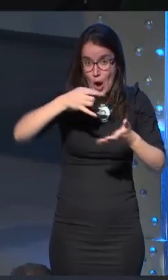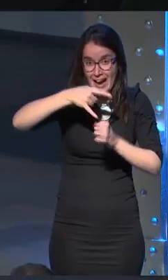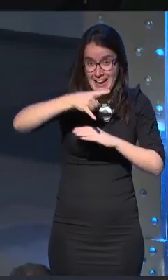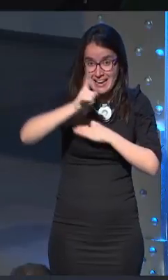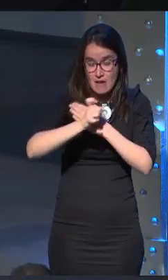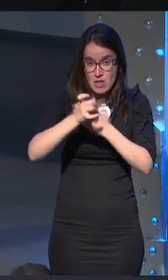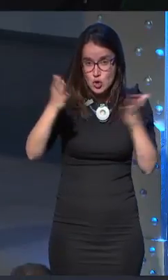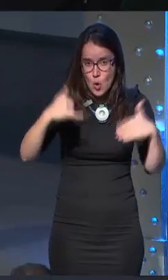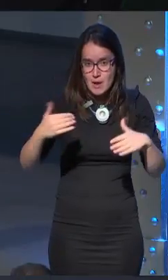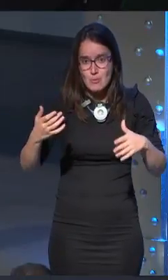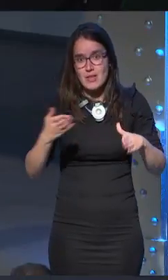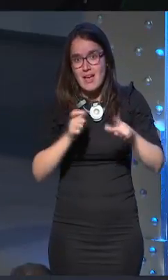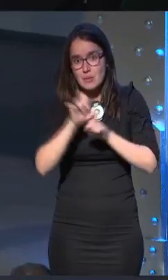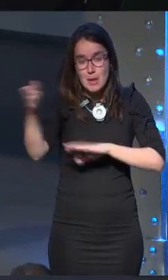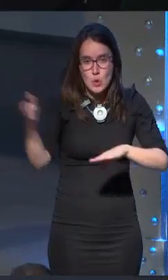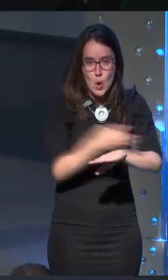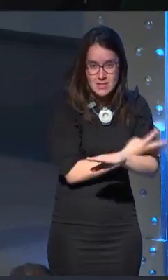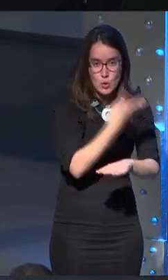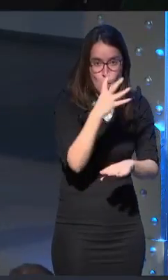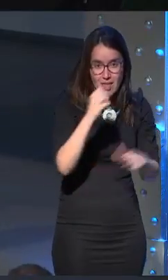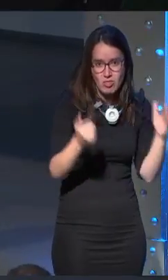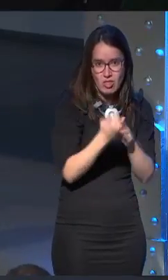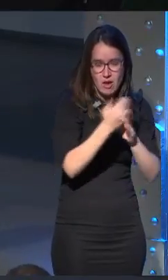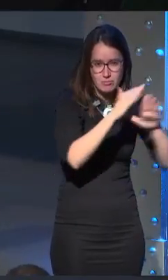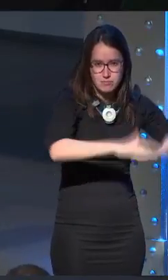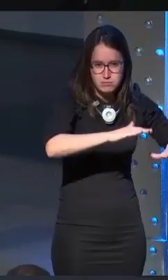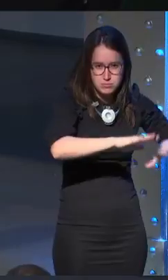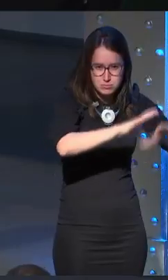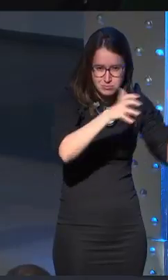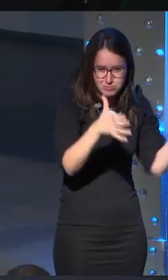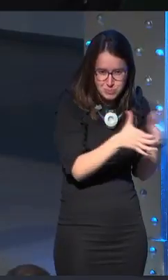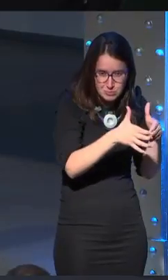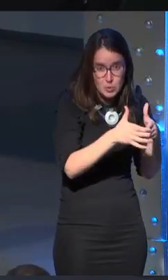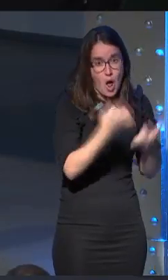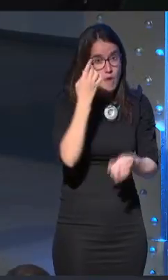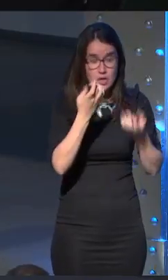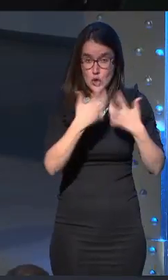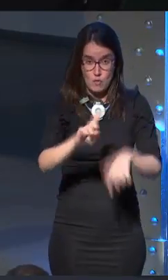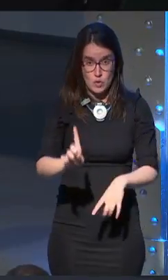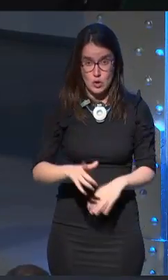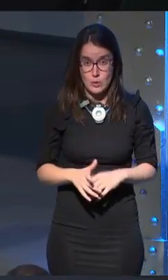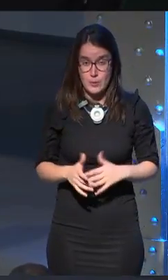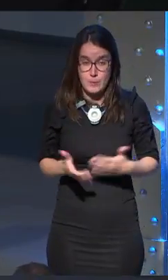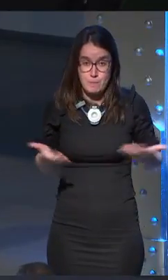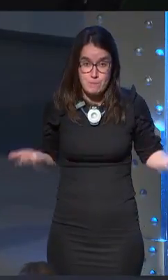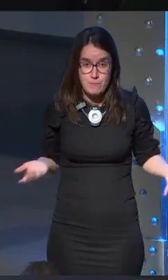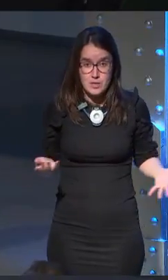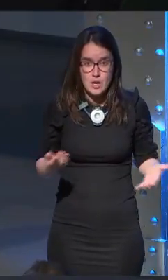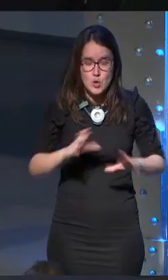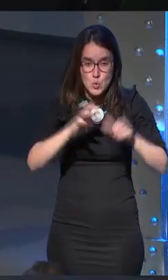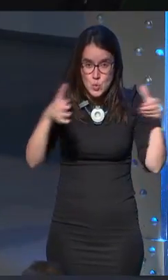space station. But at times it doesn't work, and we have an incredible amount of medical